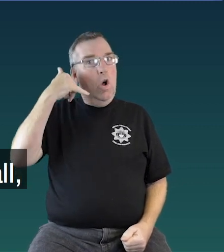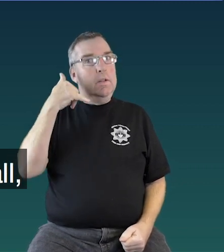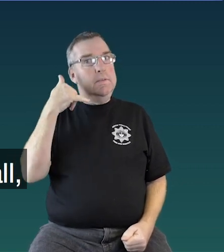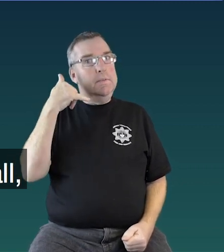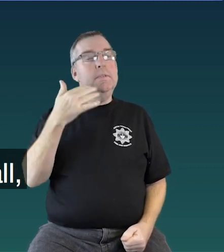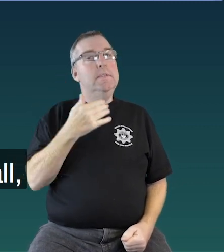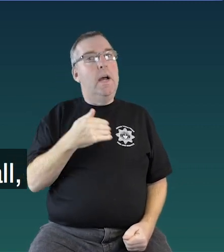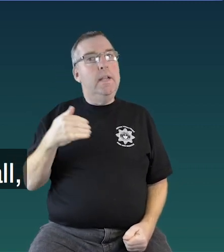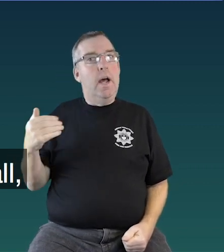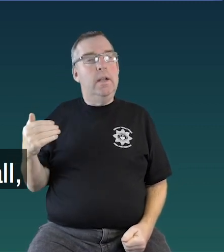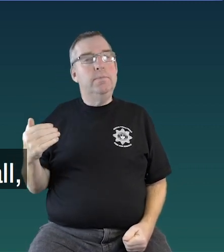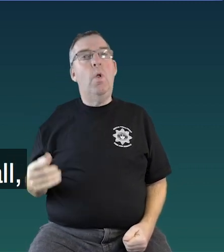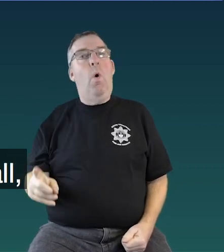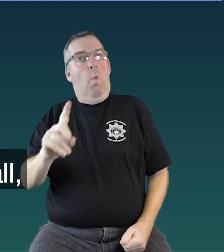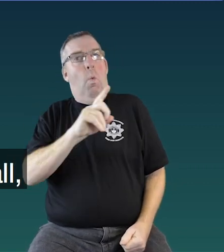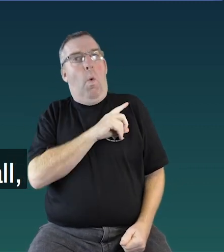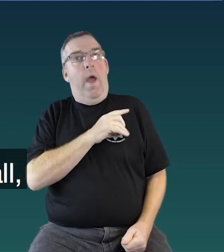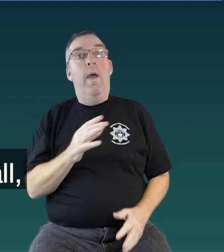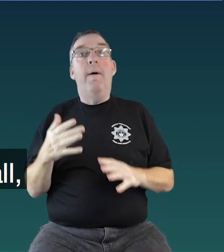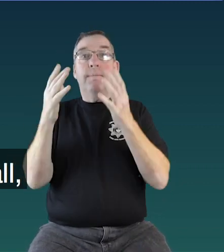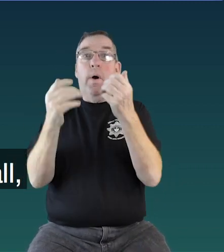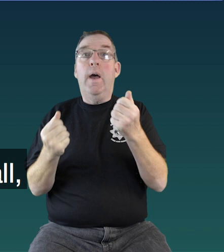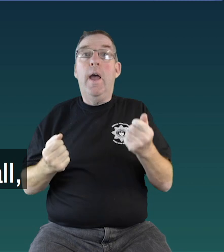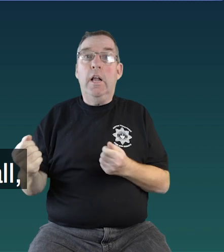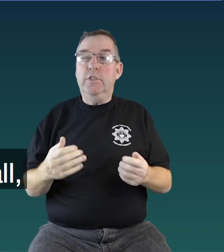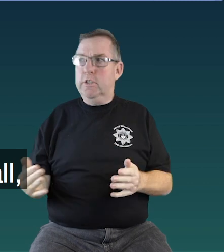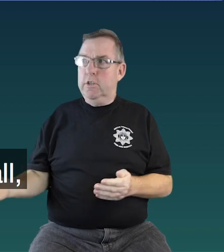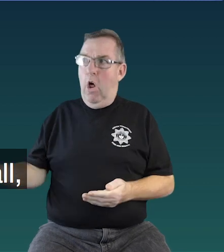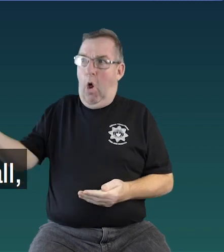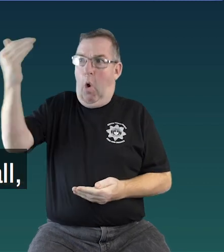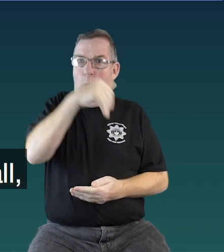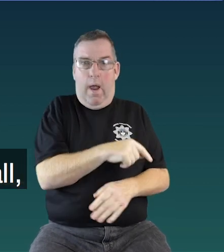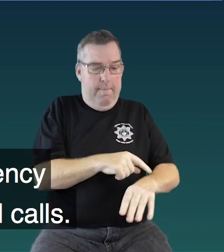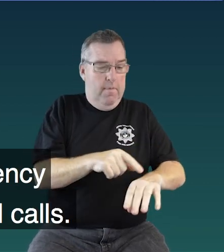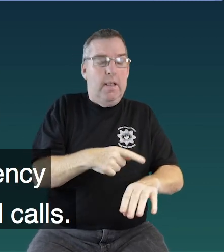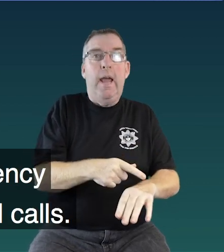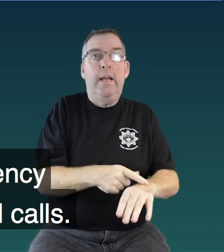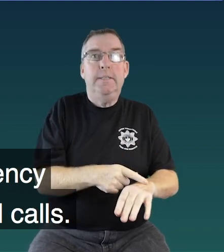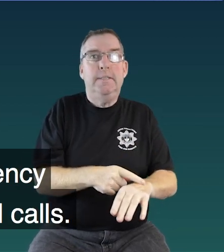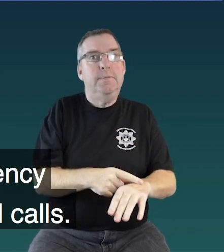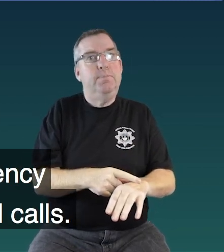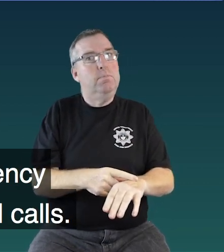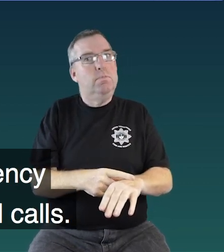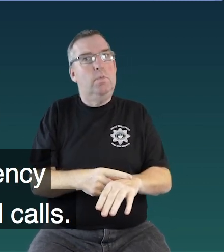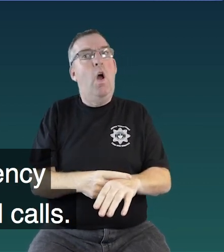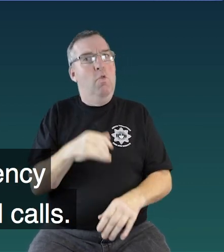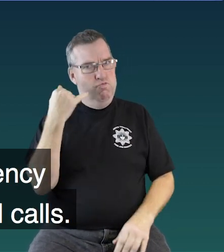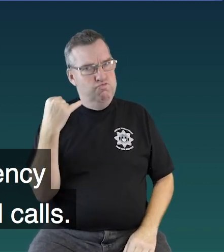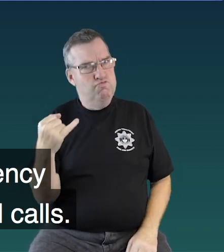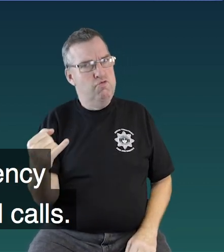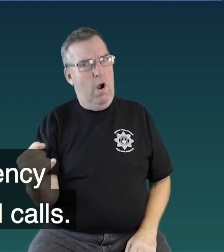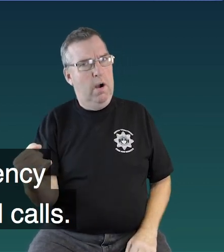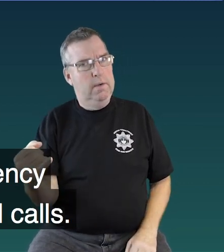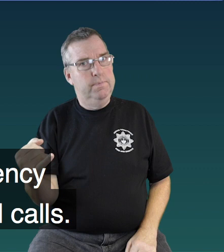real emergency, it's a prank call, which is also known as a hoax call. This can waste a lot of time that